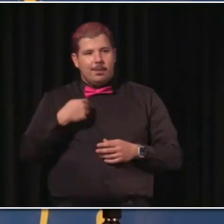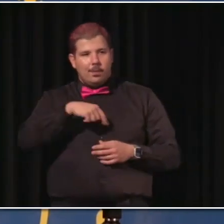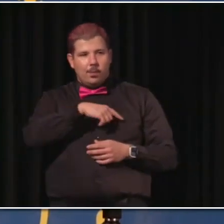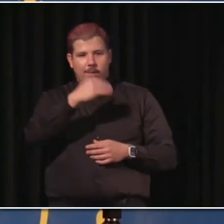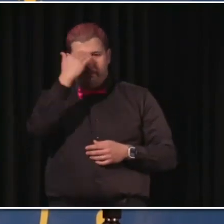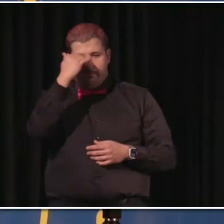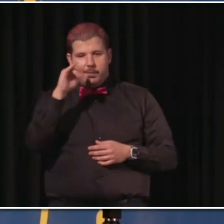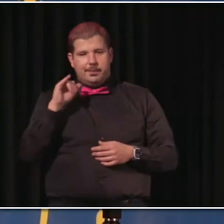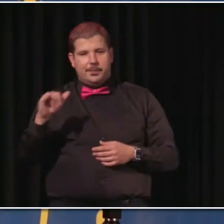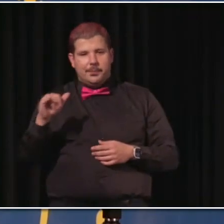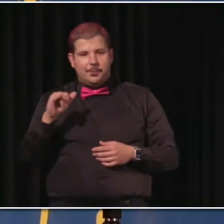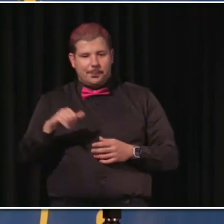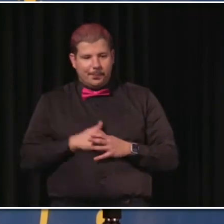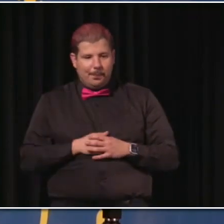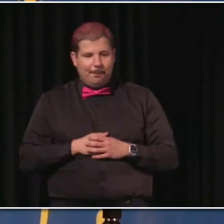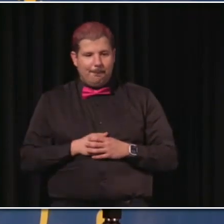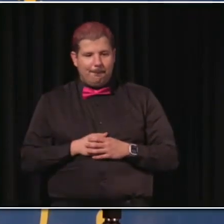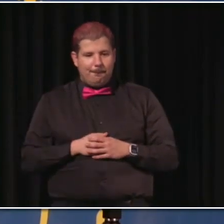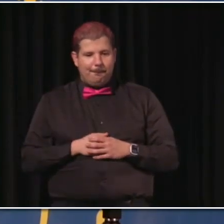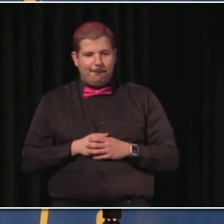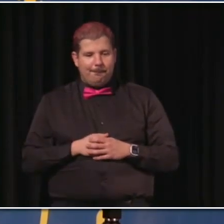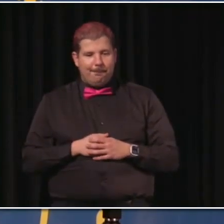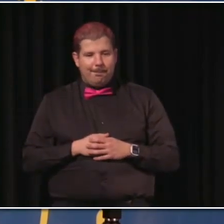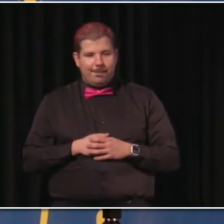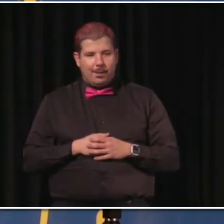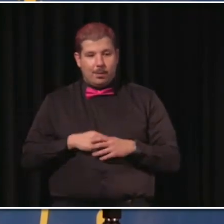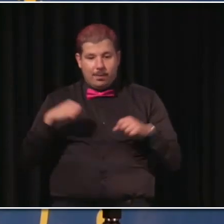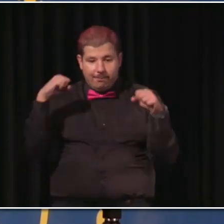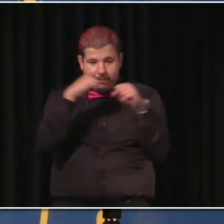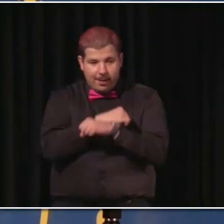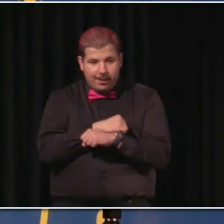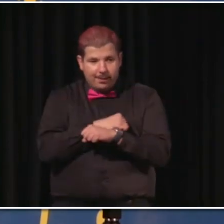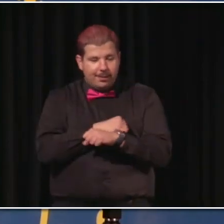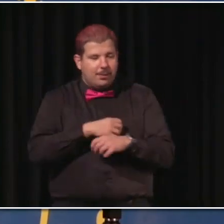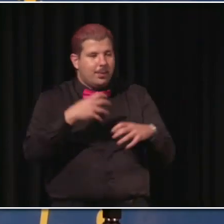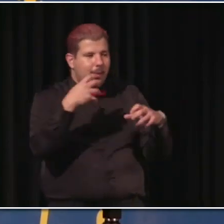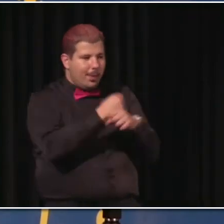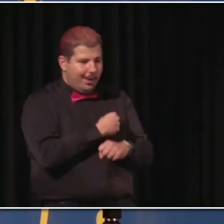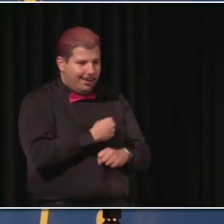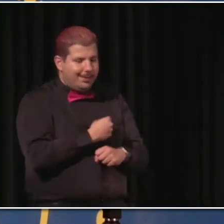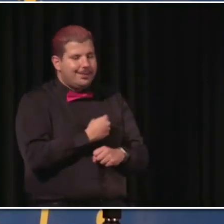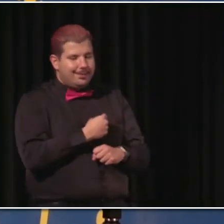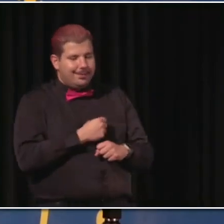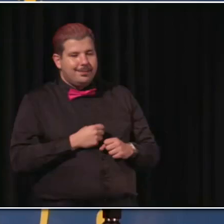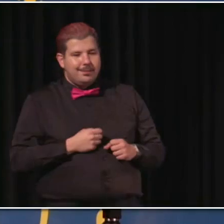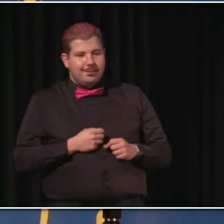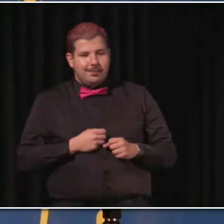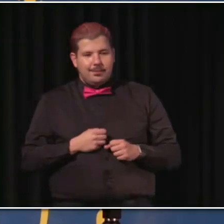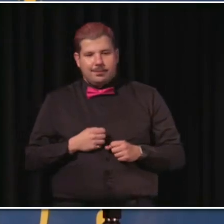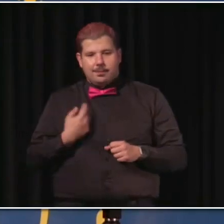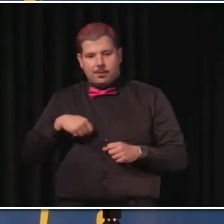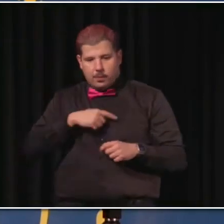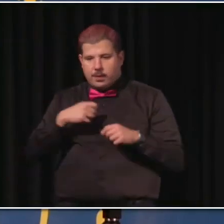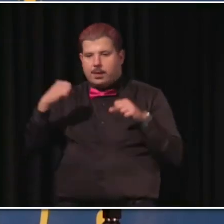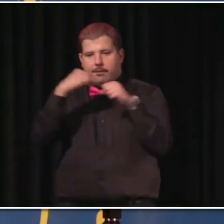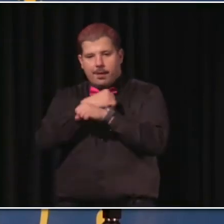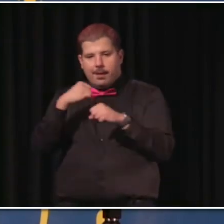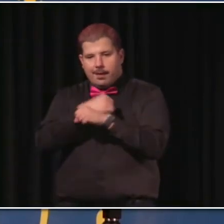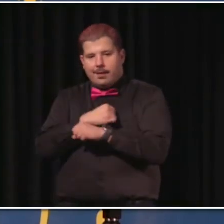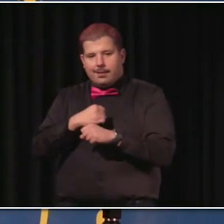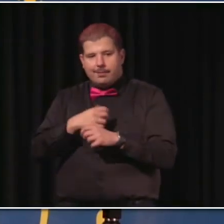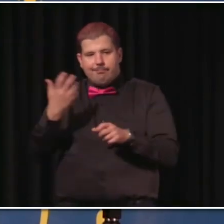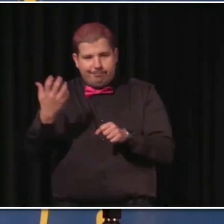too. But when we fight, we win. Cuando luchamos,